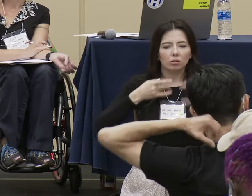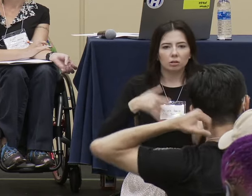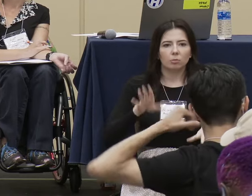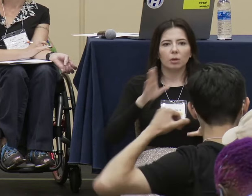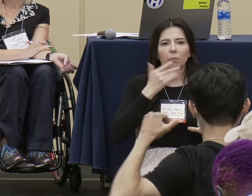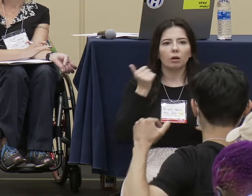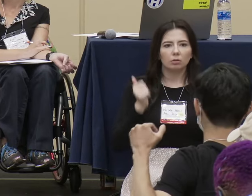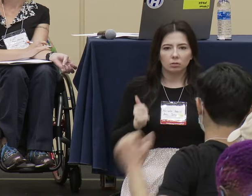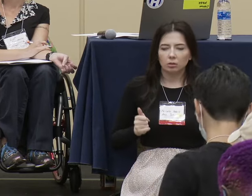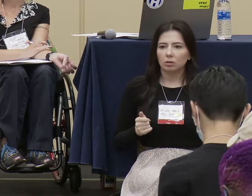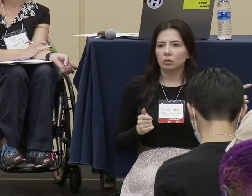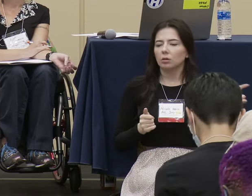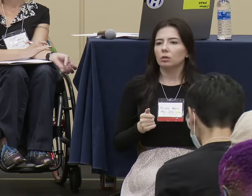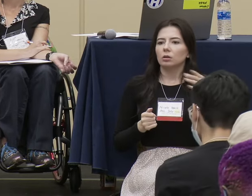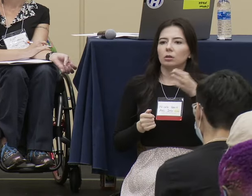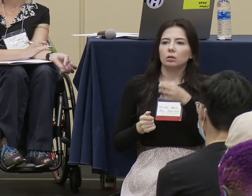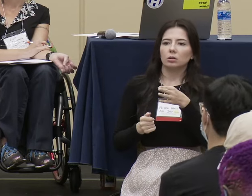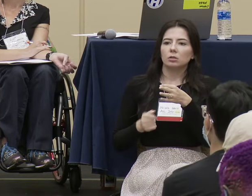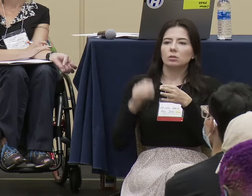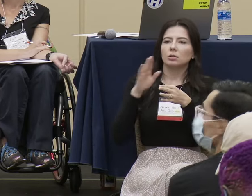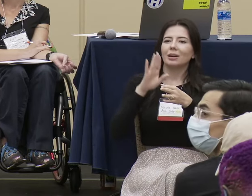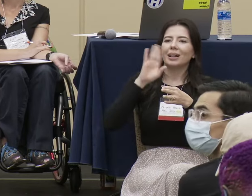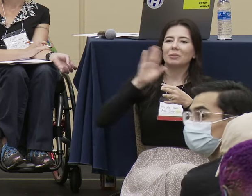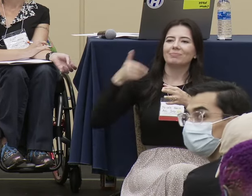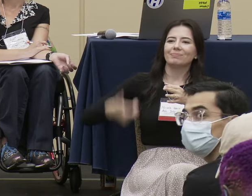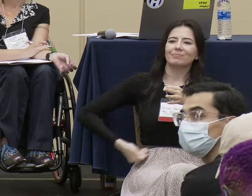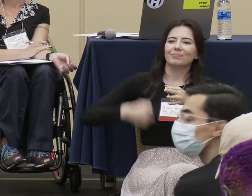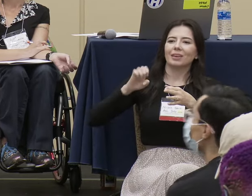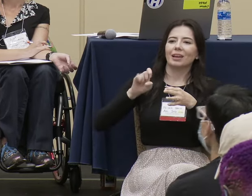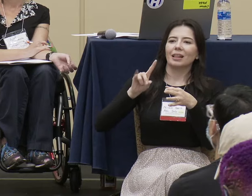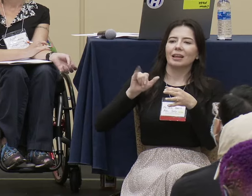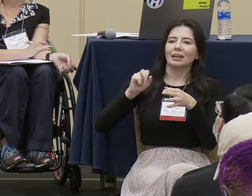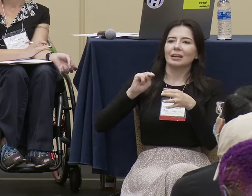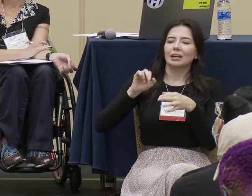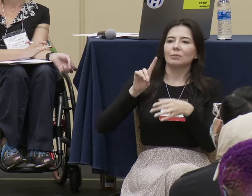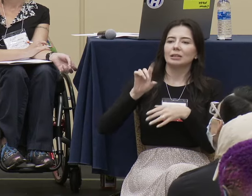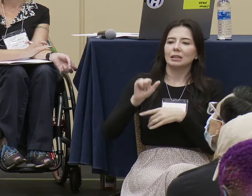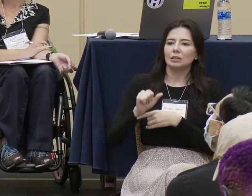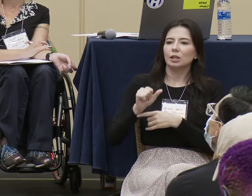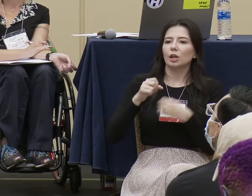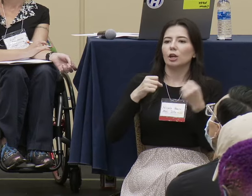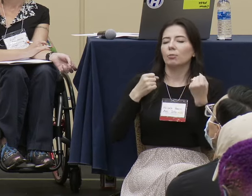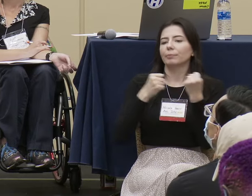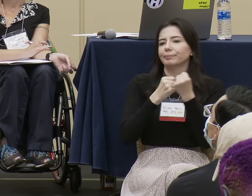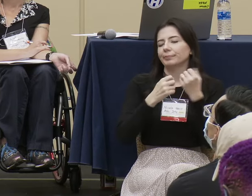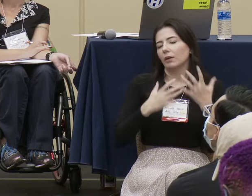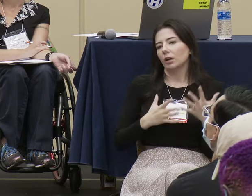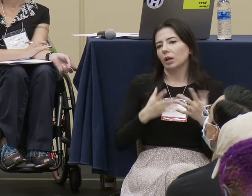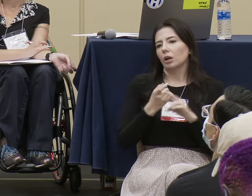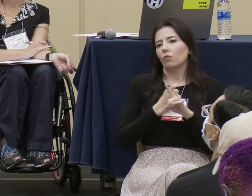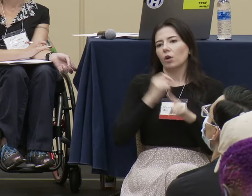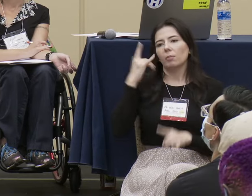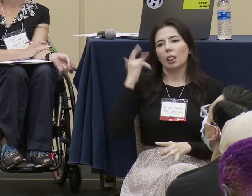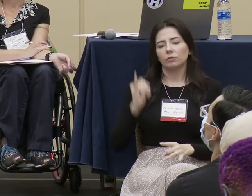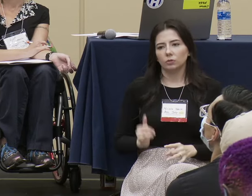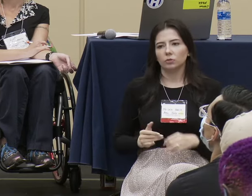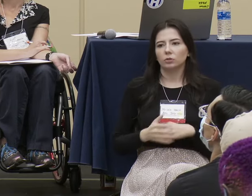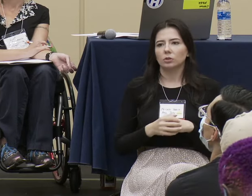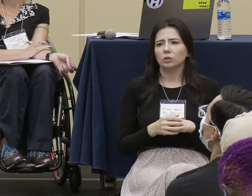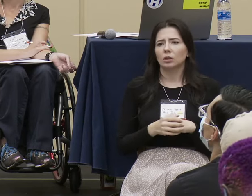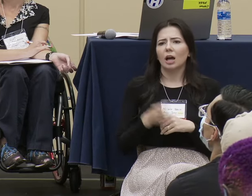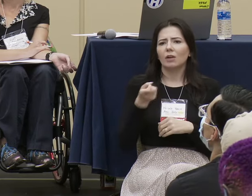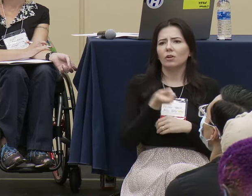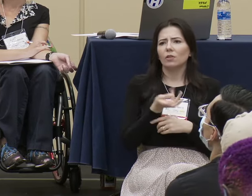Okay. Hi. My name is Alina. I'm a disabled abolitionist organizer from California. I have two quick